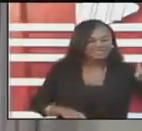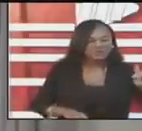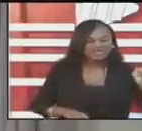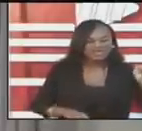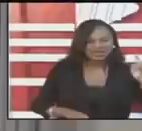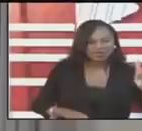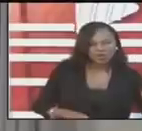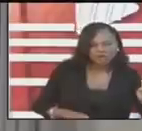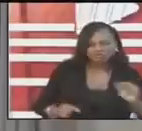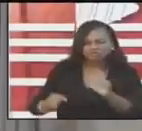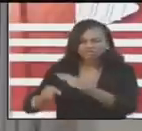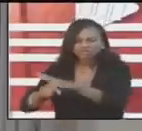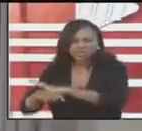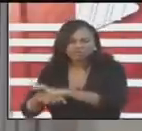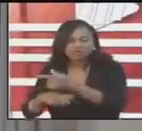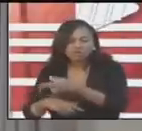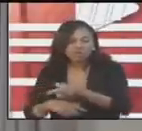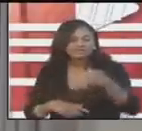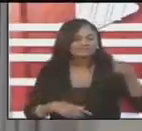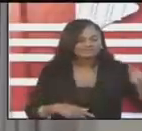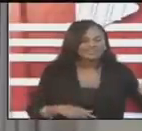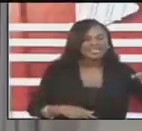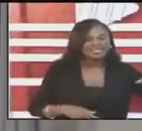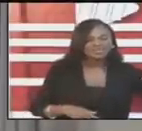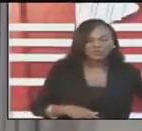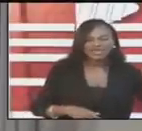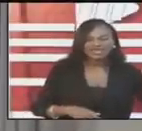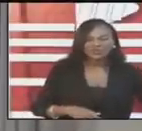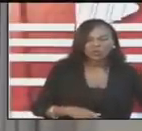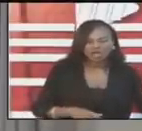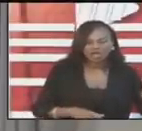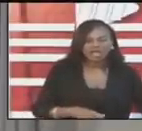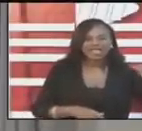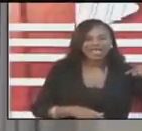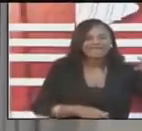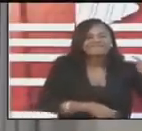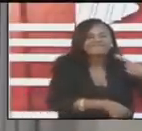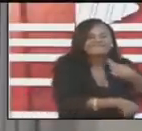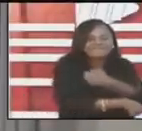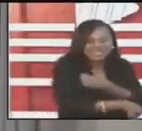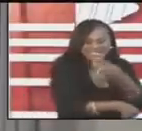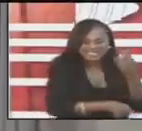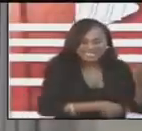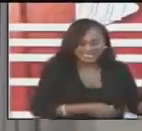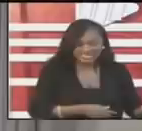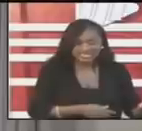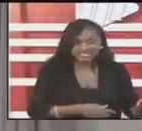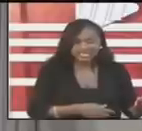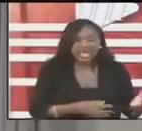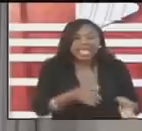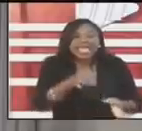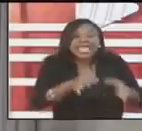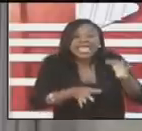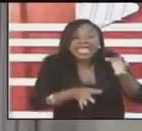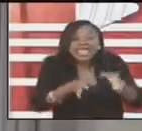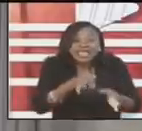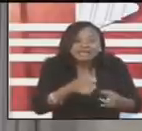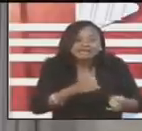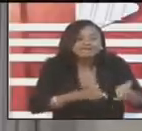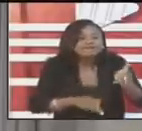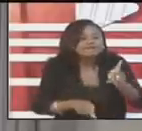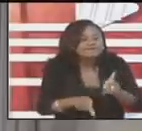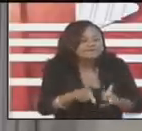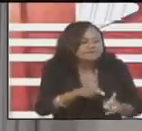there's a vaccine for H1N1. So most of those 41 deaths could have been avoided if those